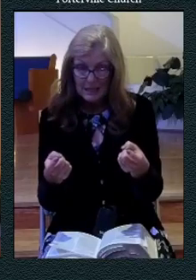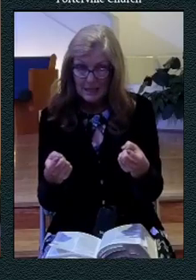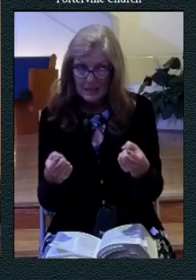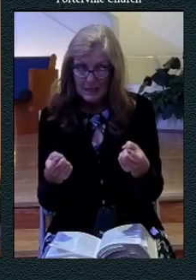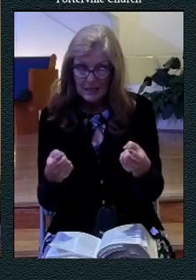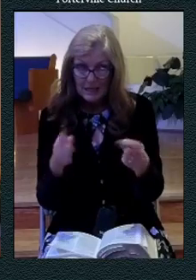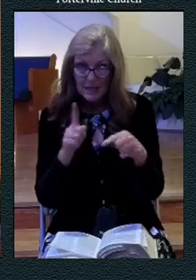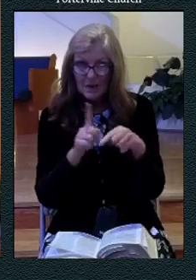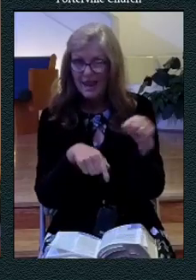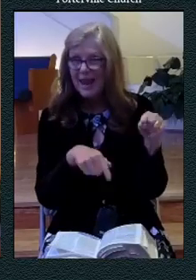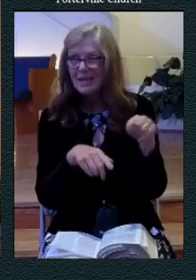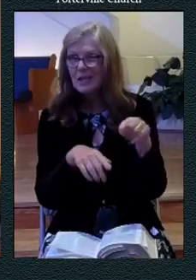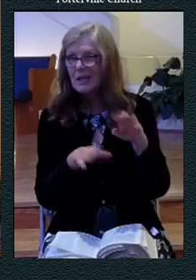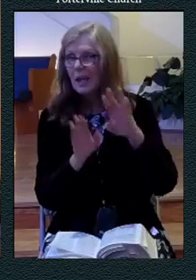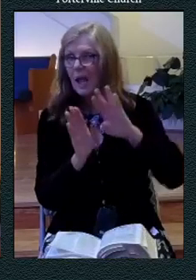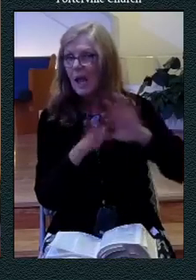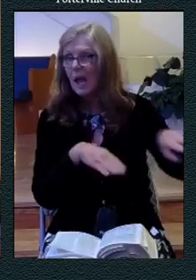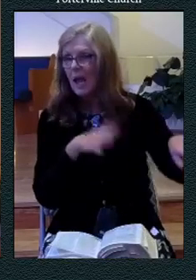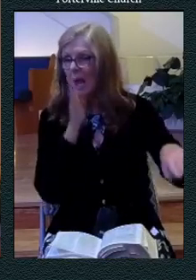rug.